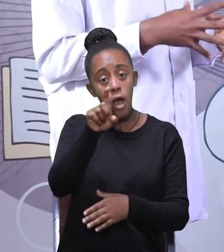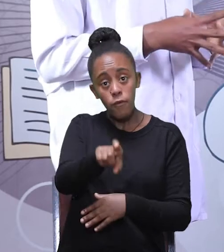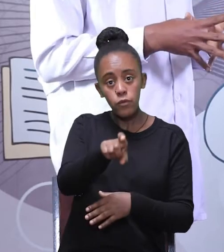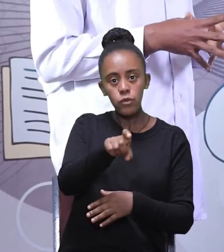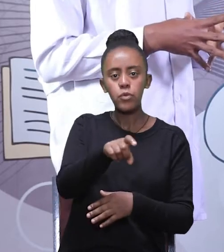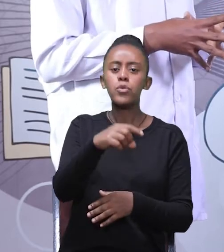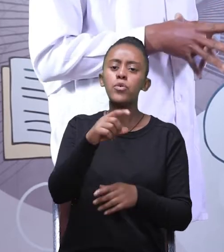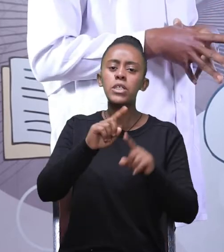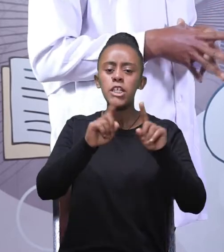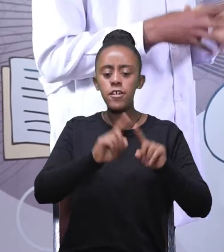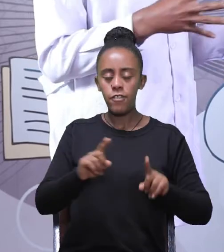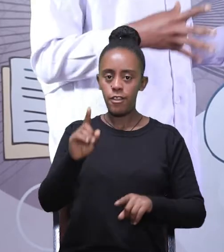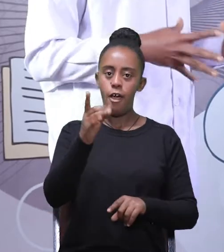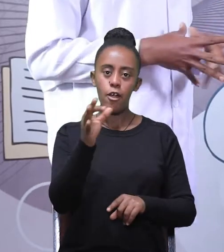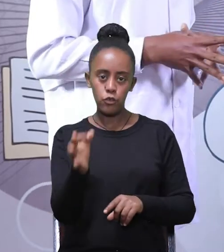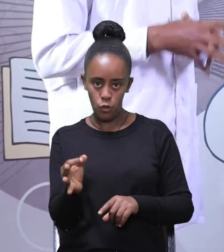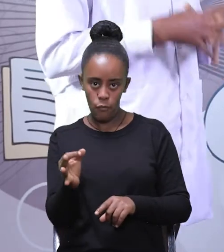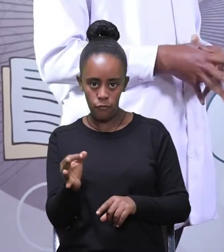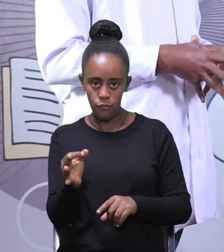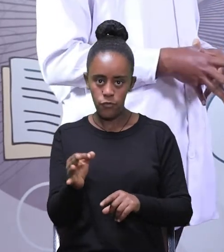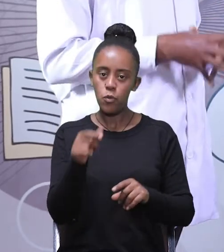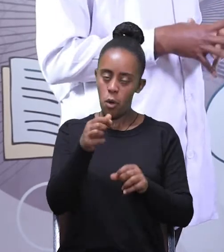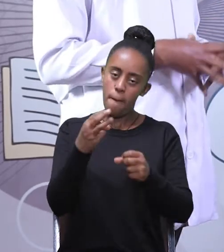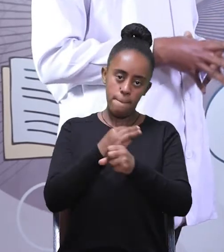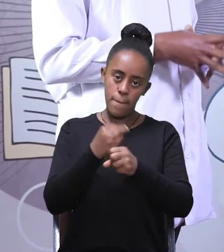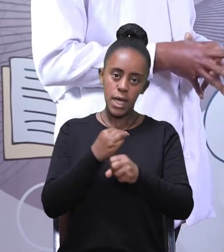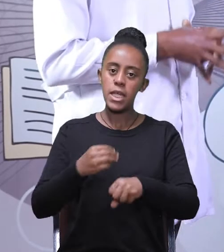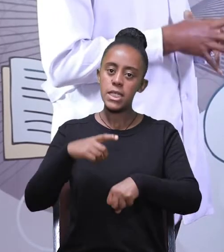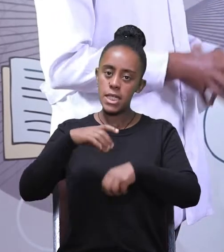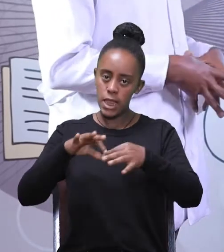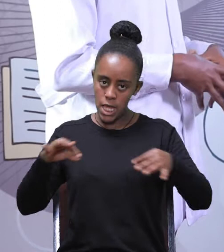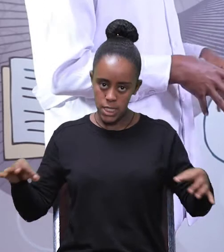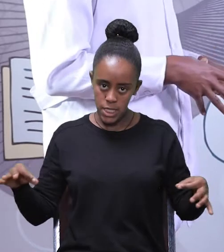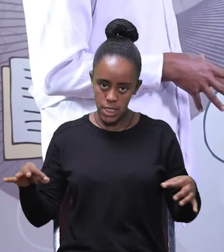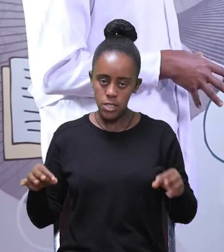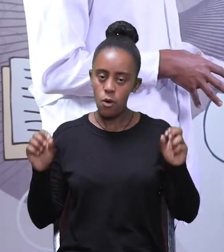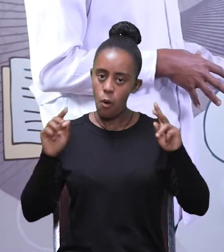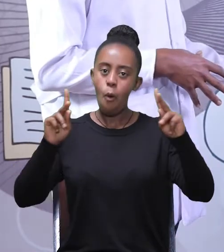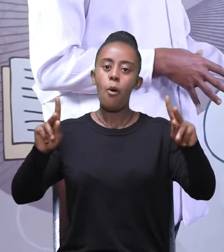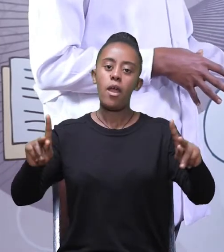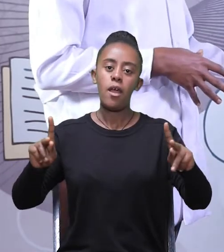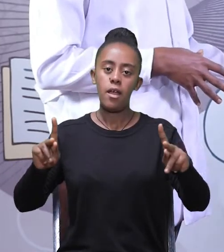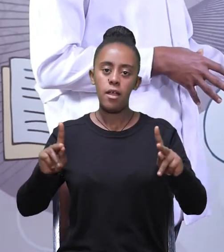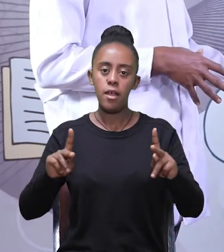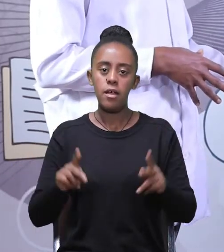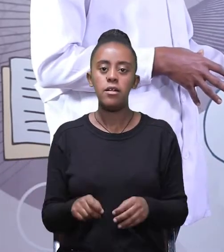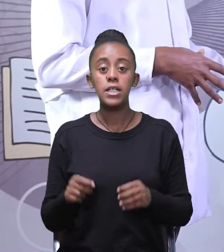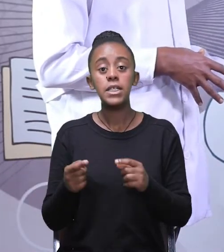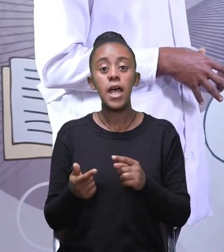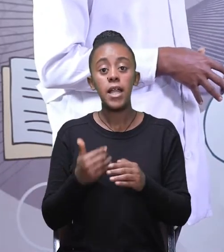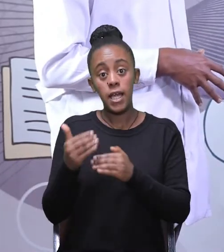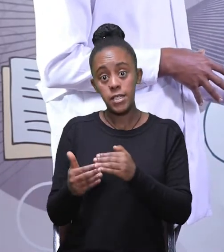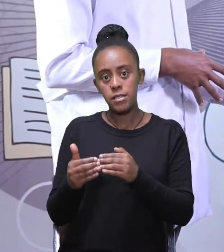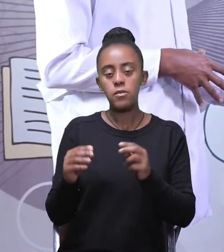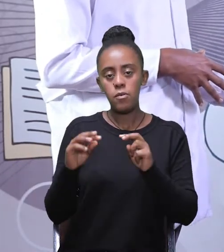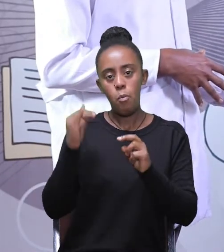different kinds of language expression. You can make a sentence. You can make a sentence. Okay, let us go to the next point,